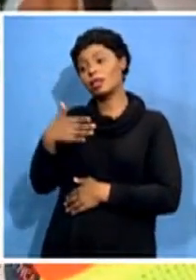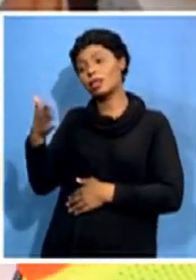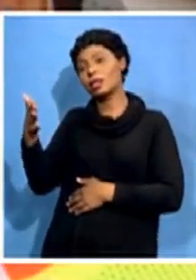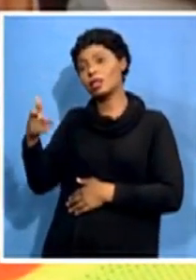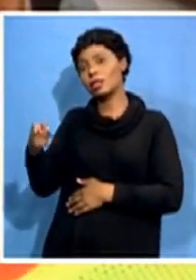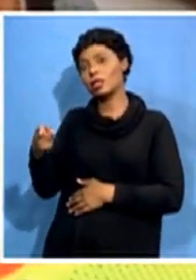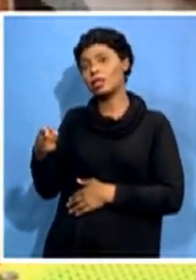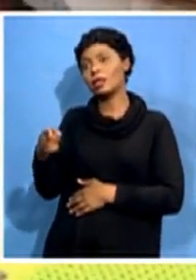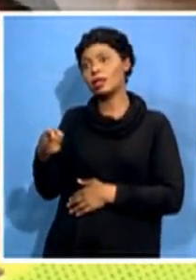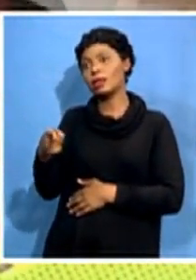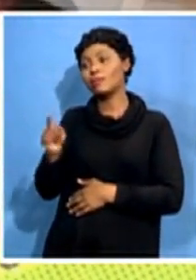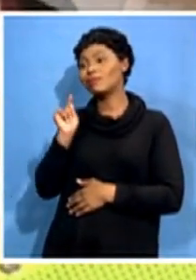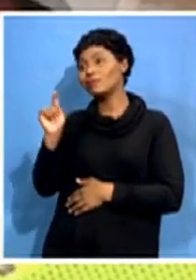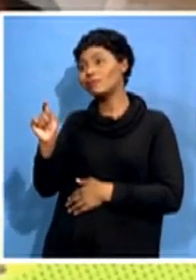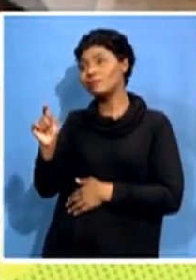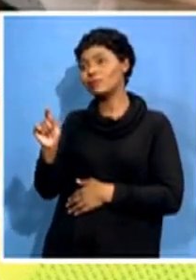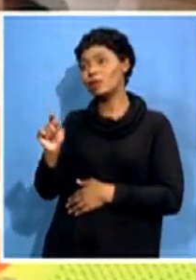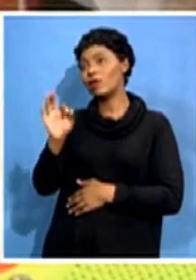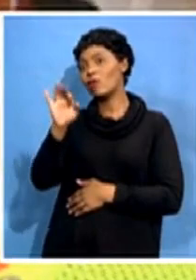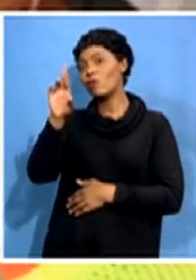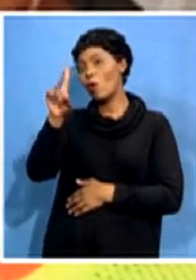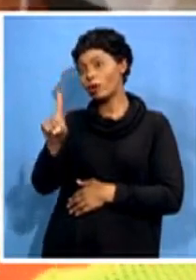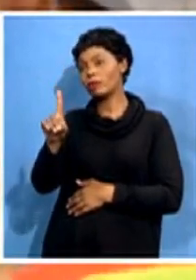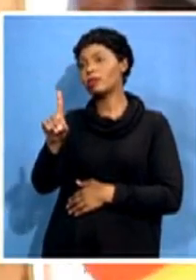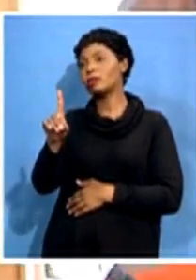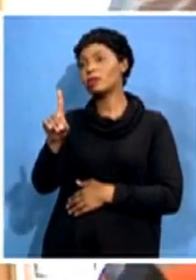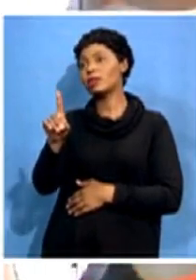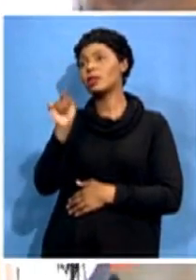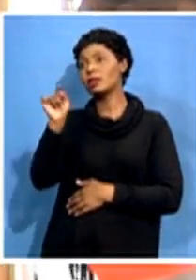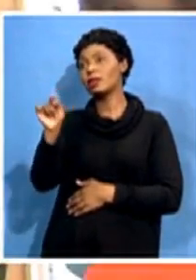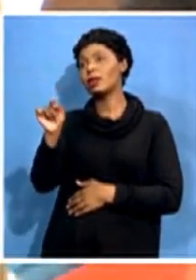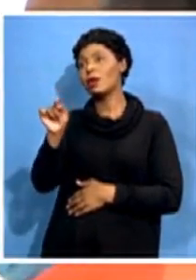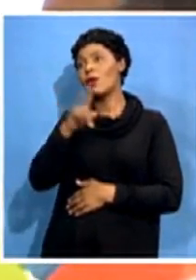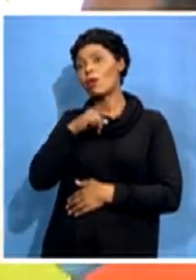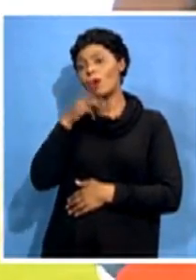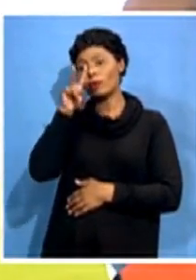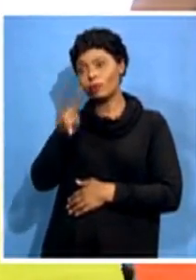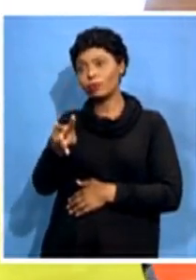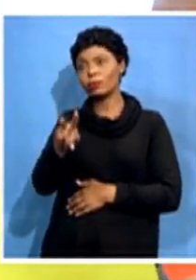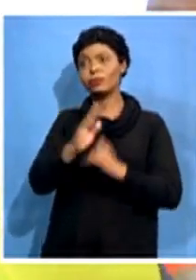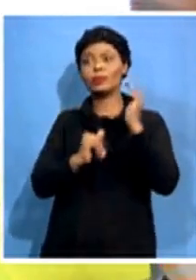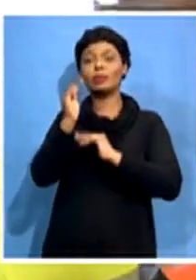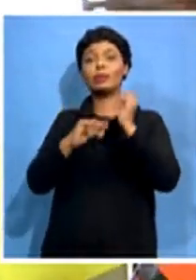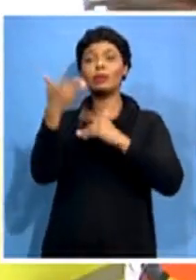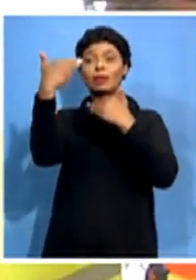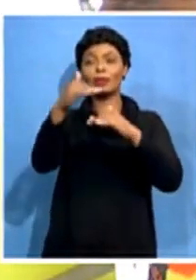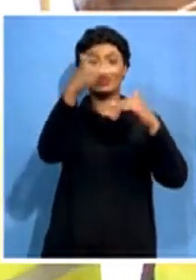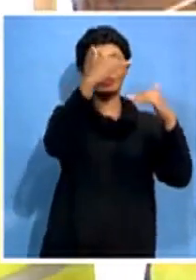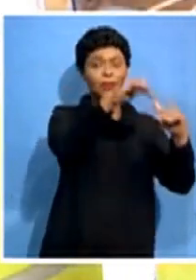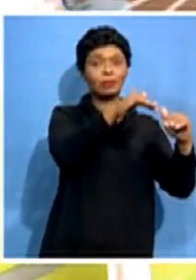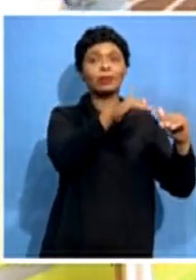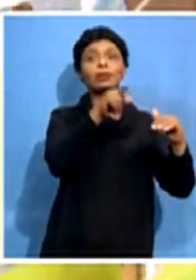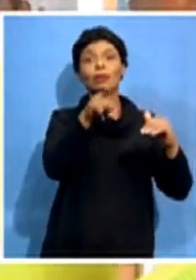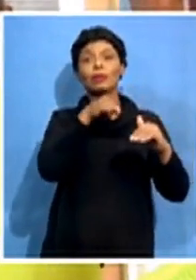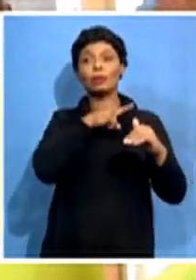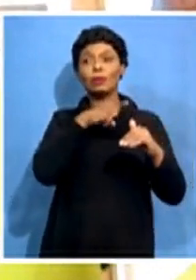site, and you will notice that it's been built in segments. In such a way that we can expedite the beneficial